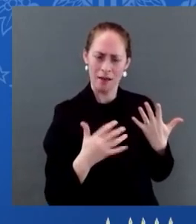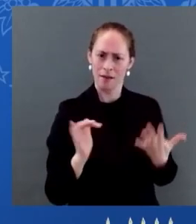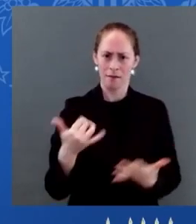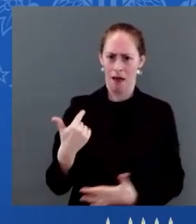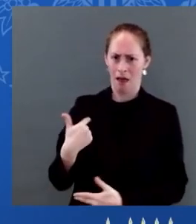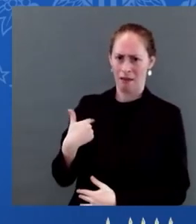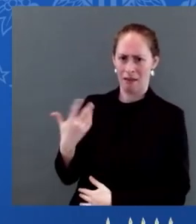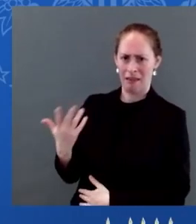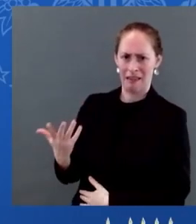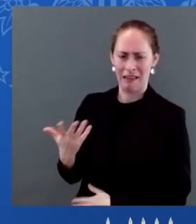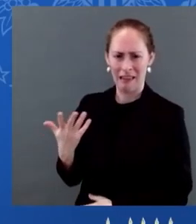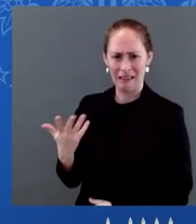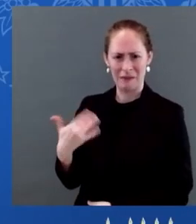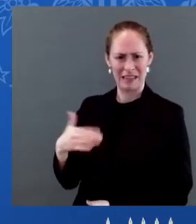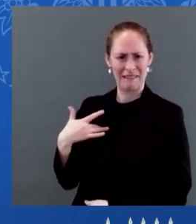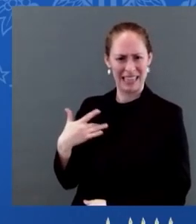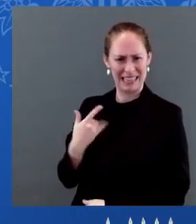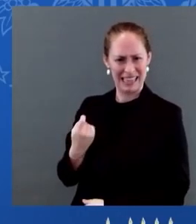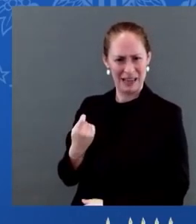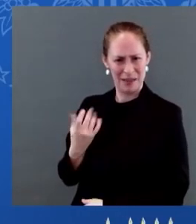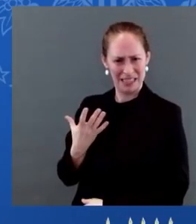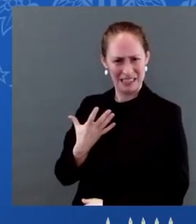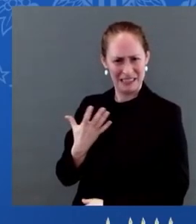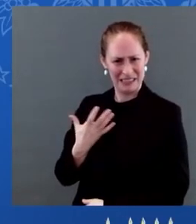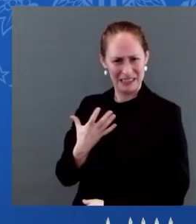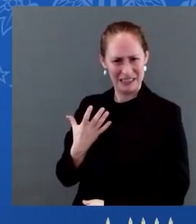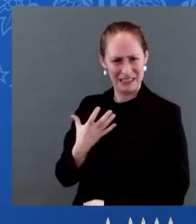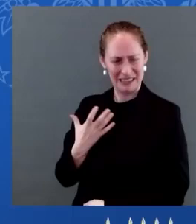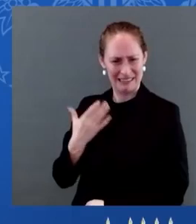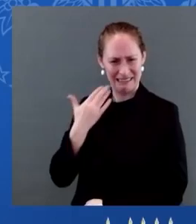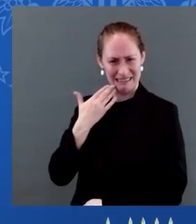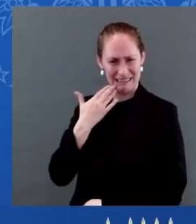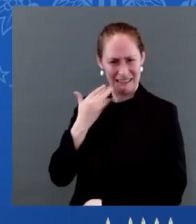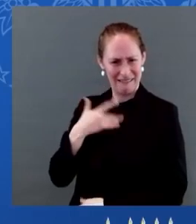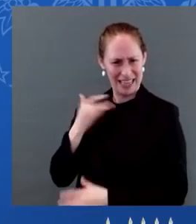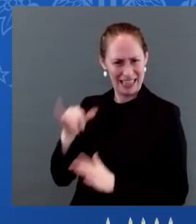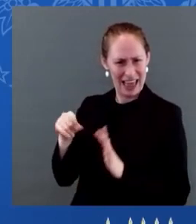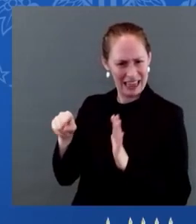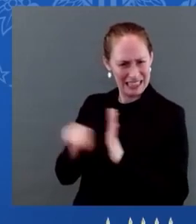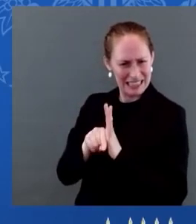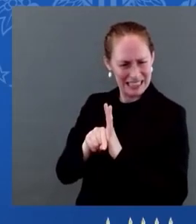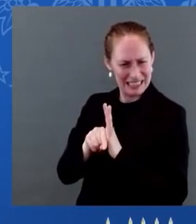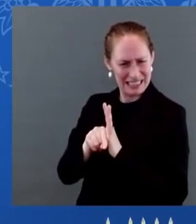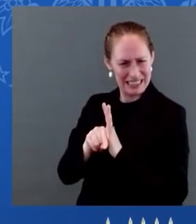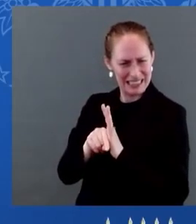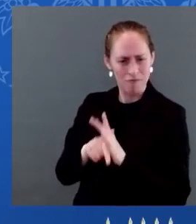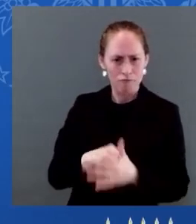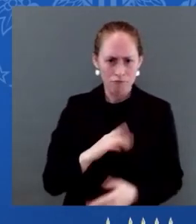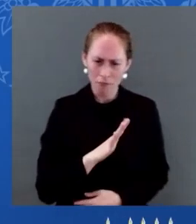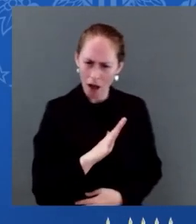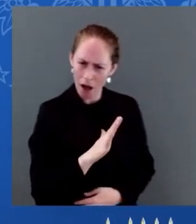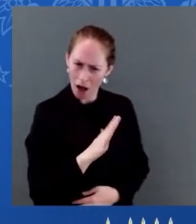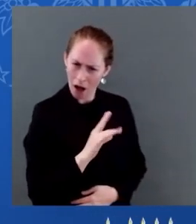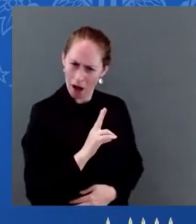area. And I almost turned again. I said, what's that? She said, we have no place else to go.